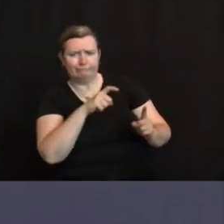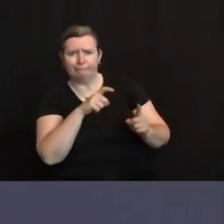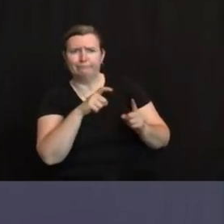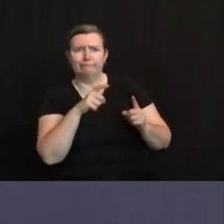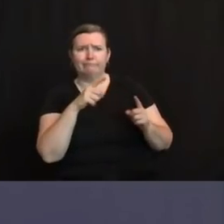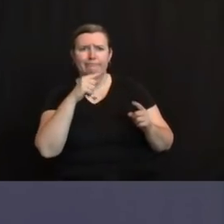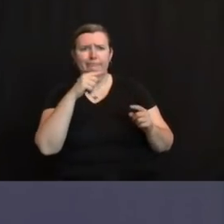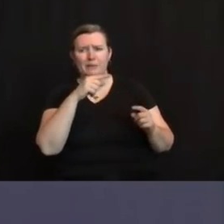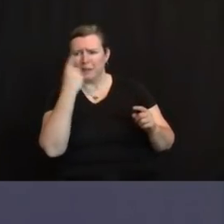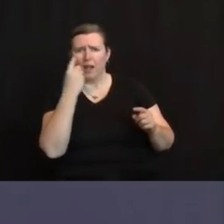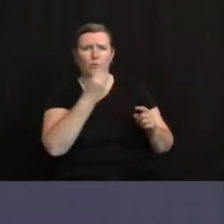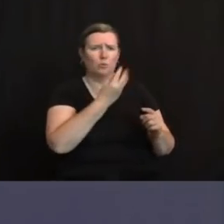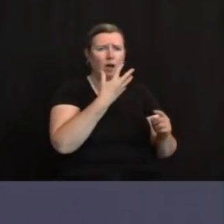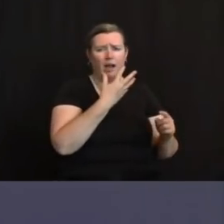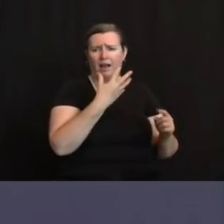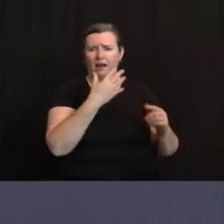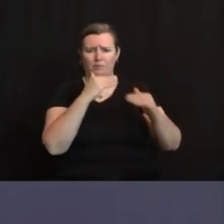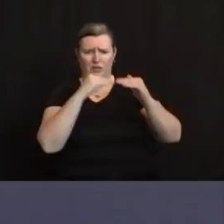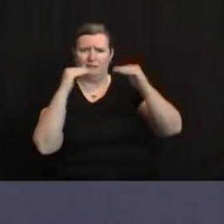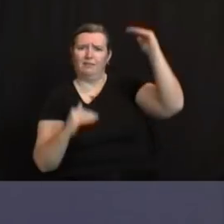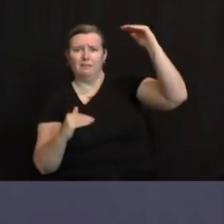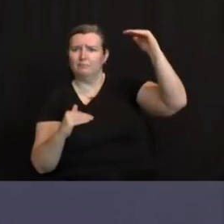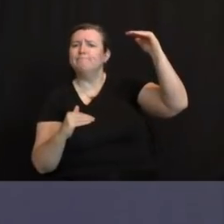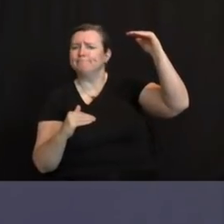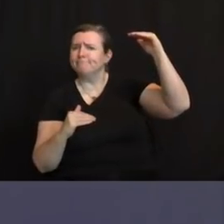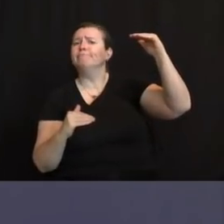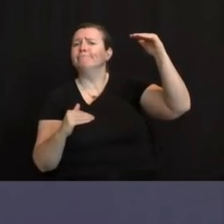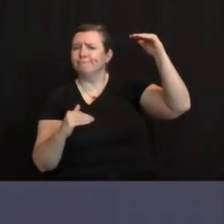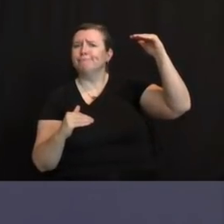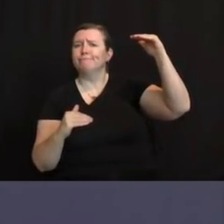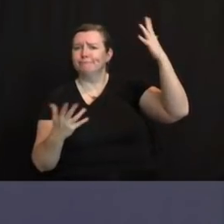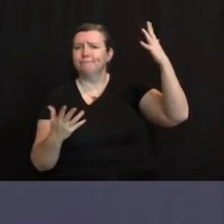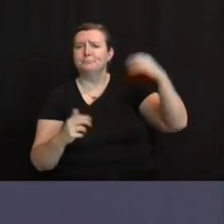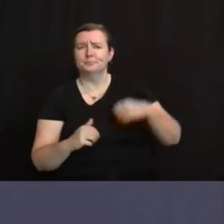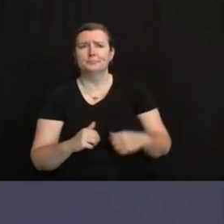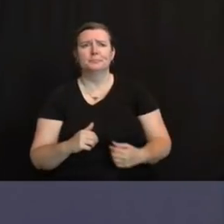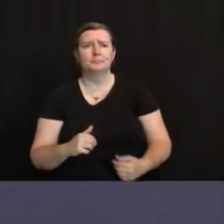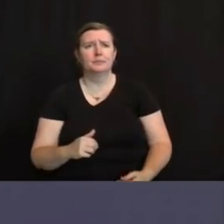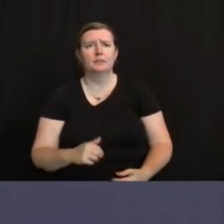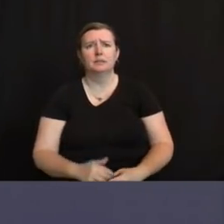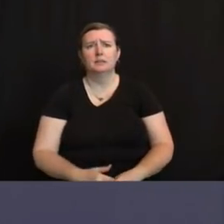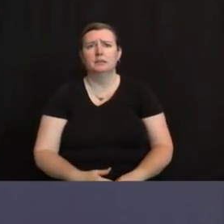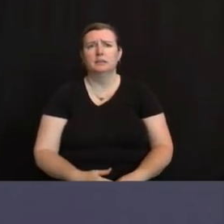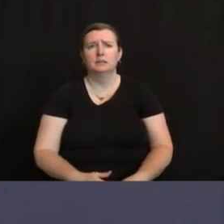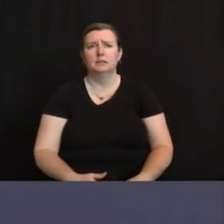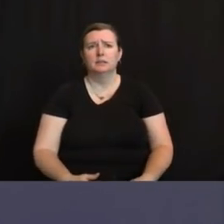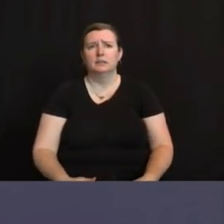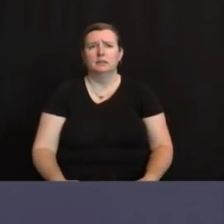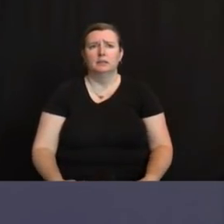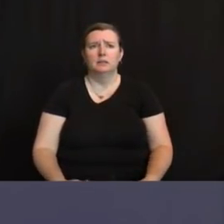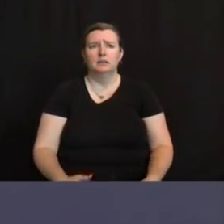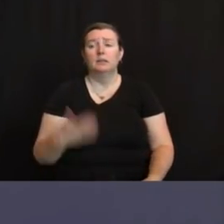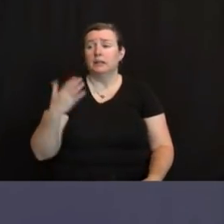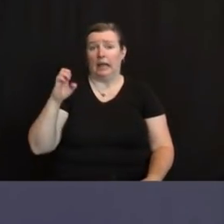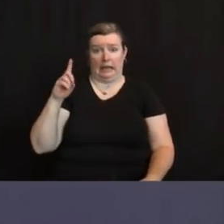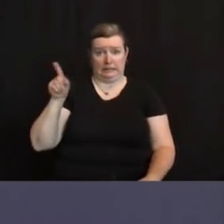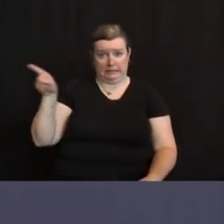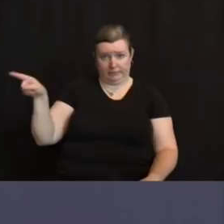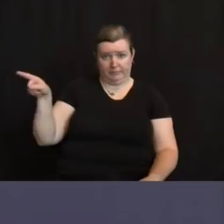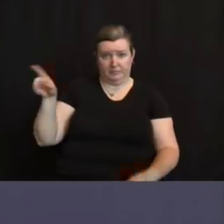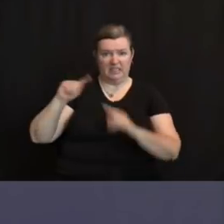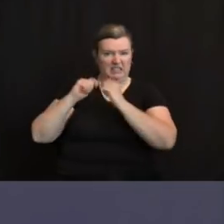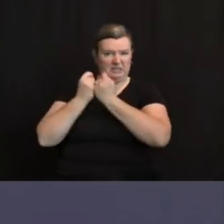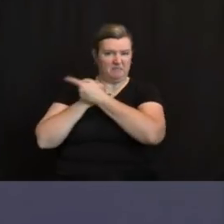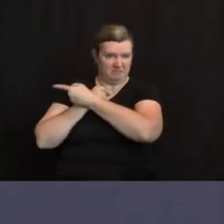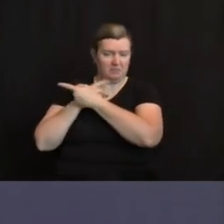again. I mentioned earlier the process that Ed and his team have gone through to come up